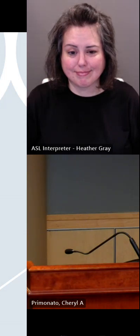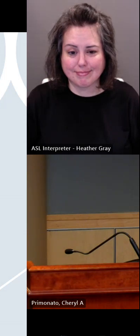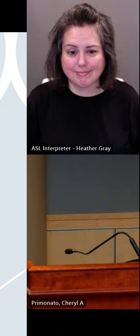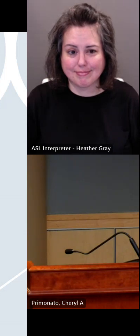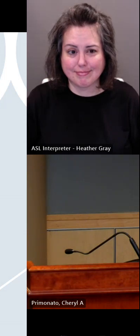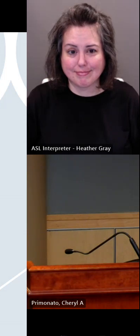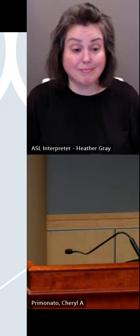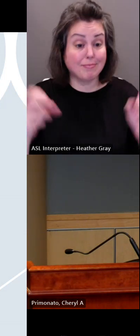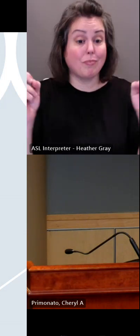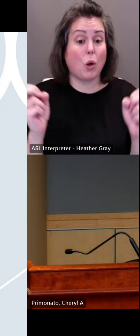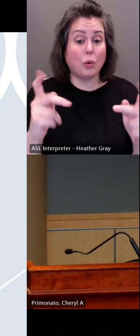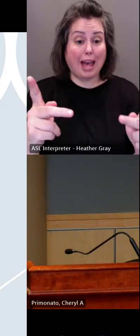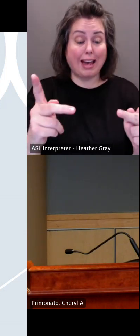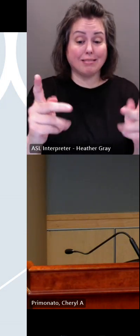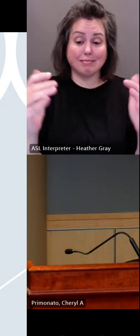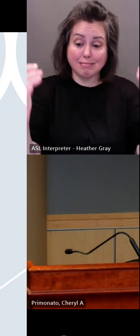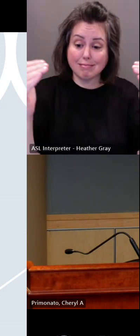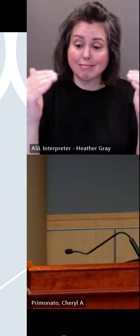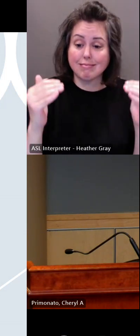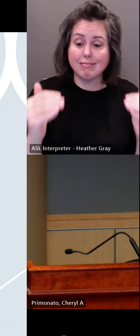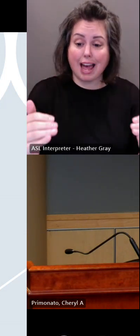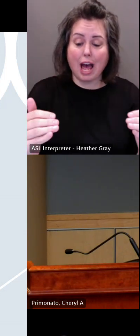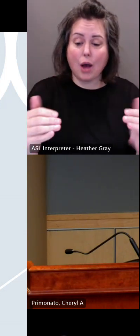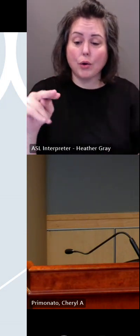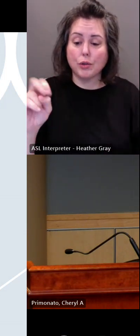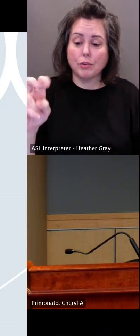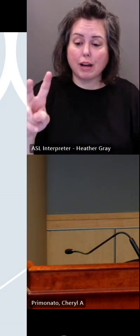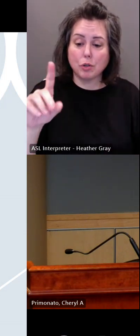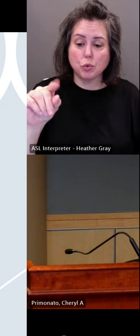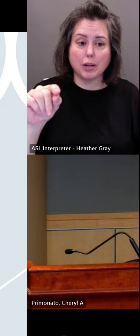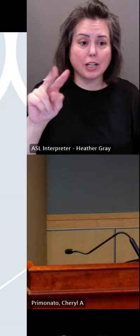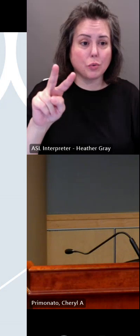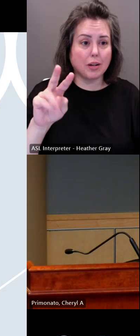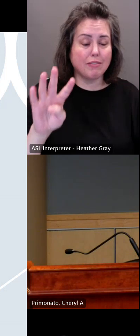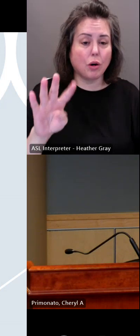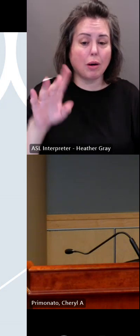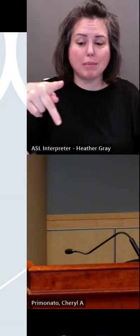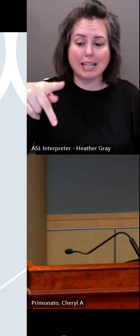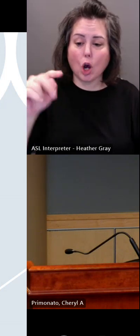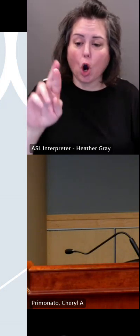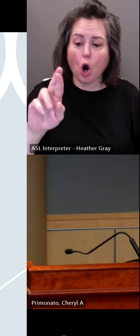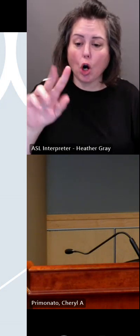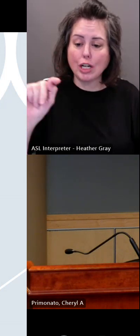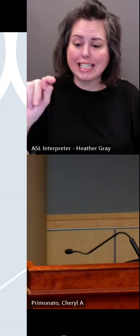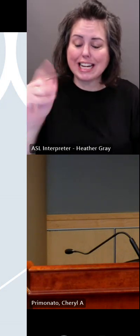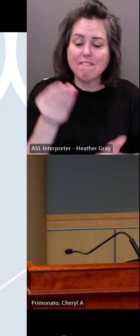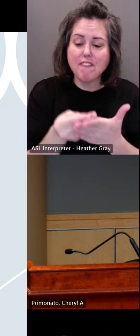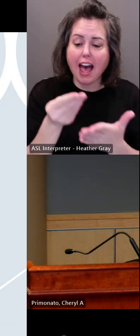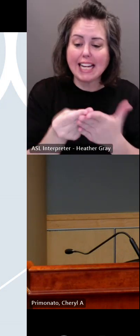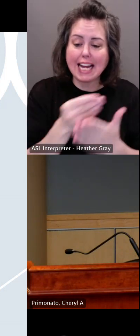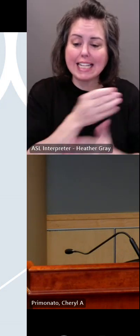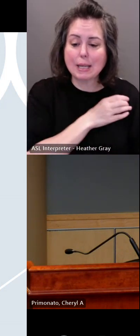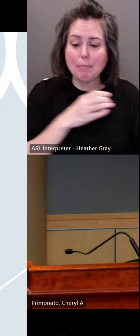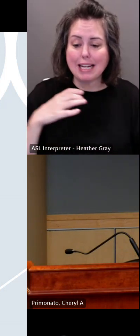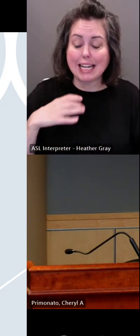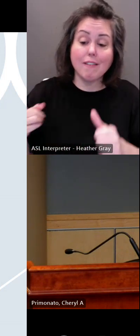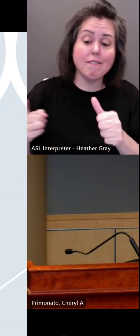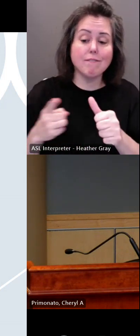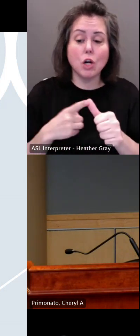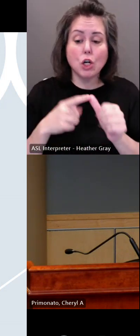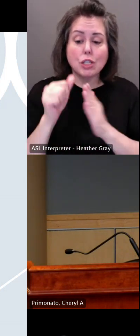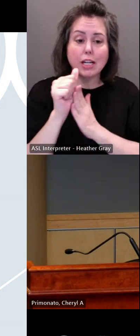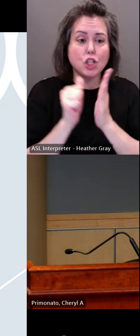All right. I'd like to call to order the November 2024 PRT Finance Committee meeting. First up on the agenda